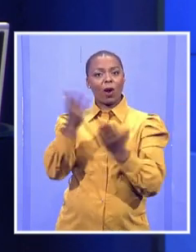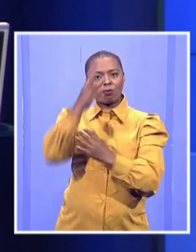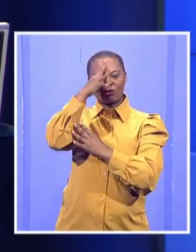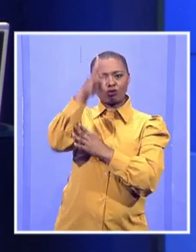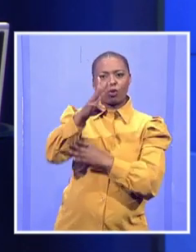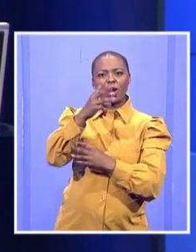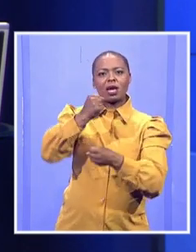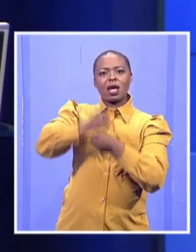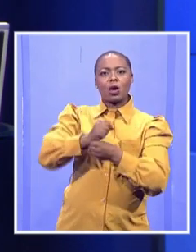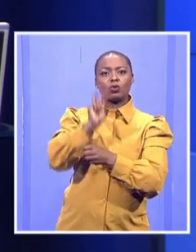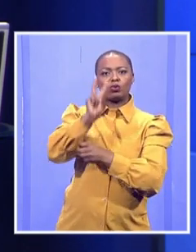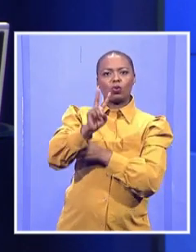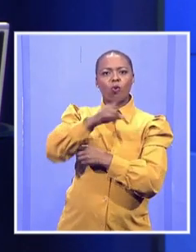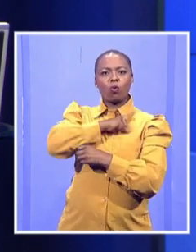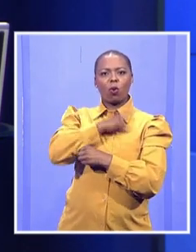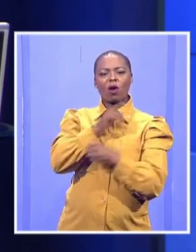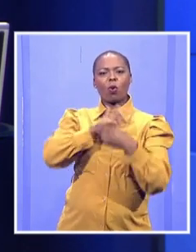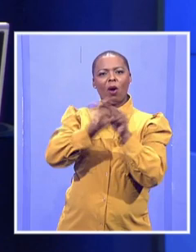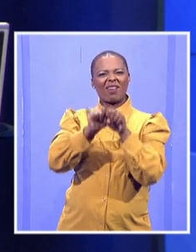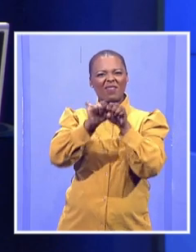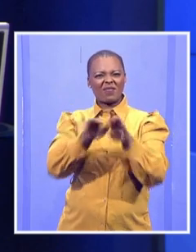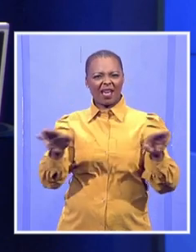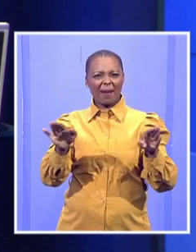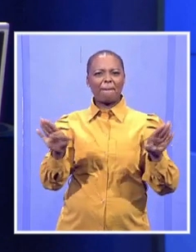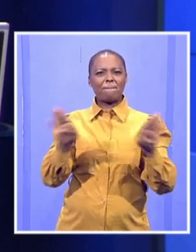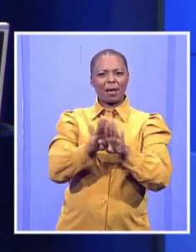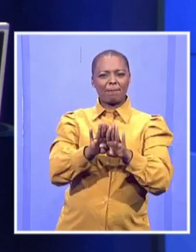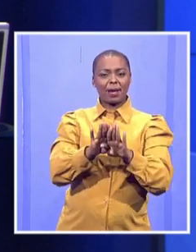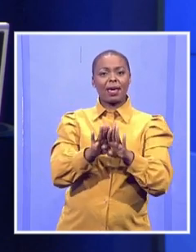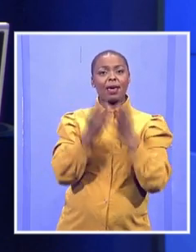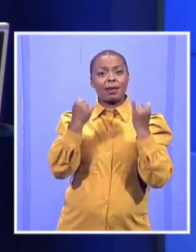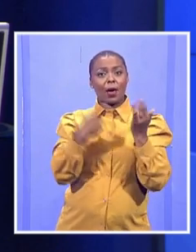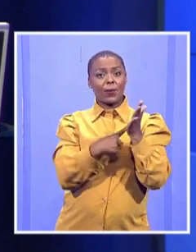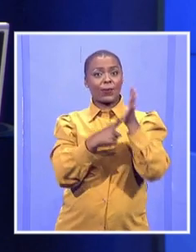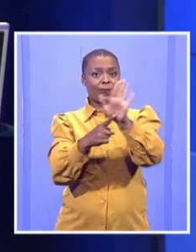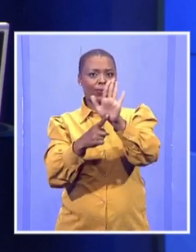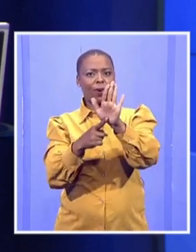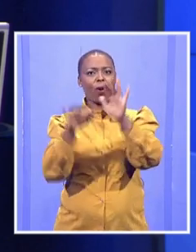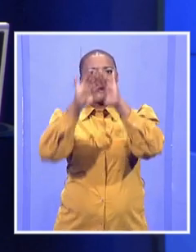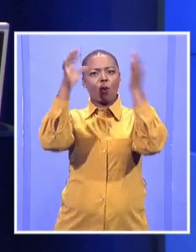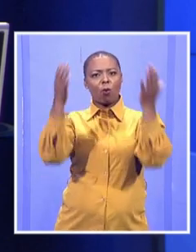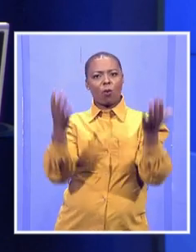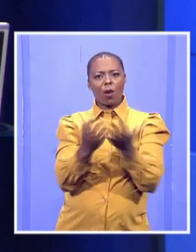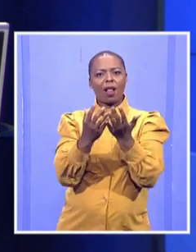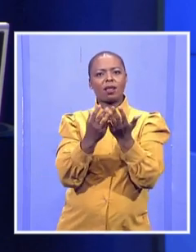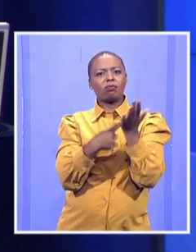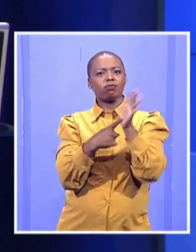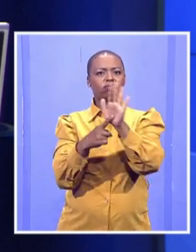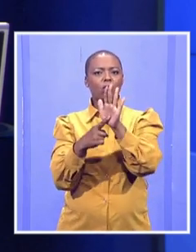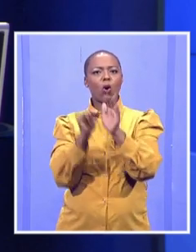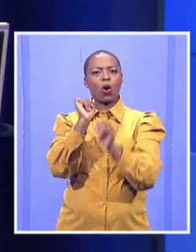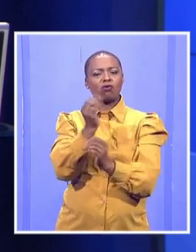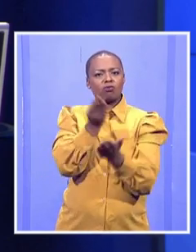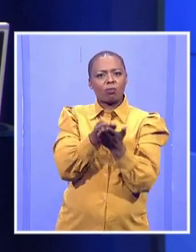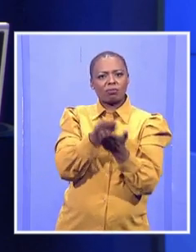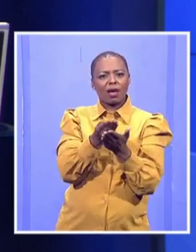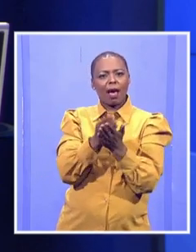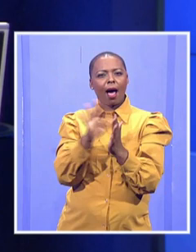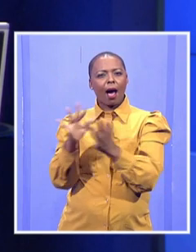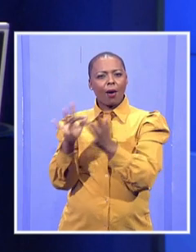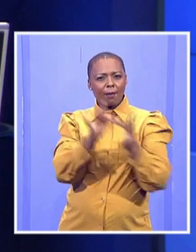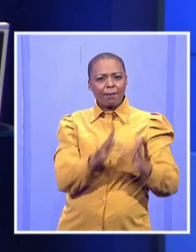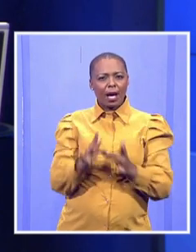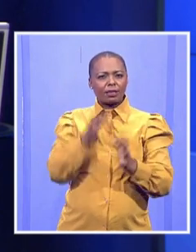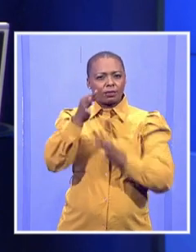two-year hiatus due to COVID-19. The show comprises of a world-class demonstration of mobility track